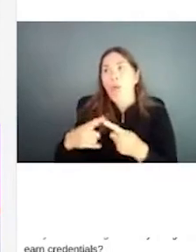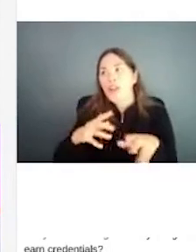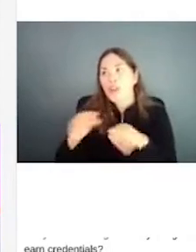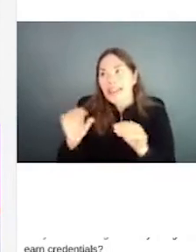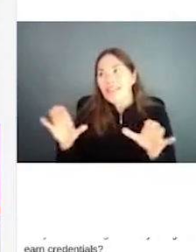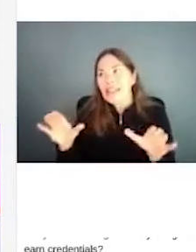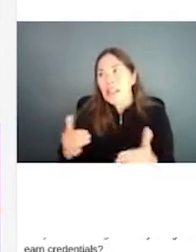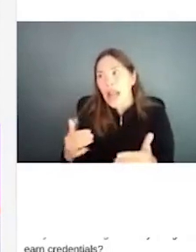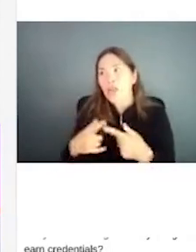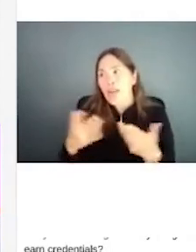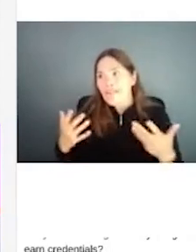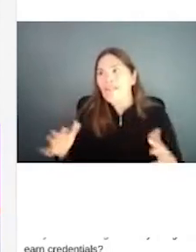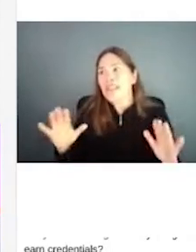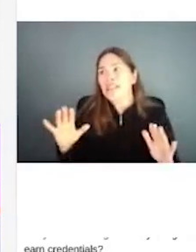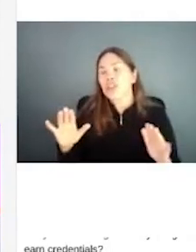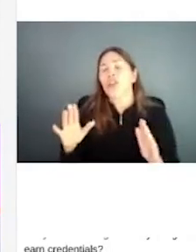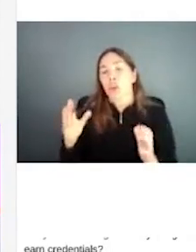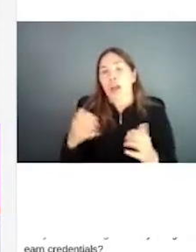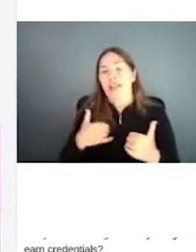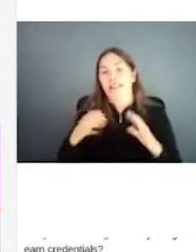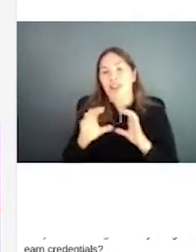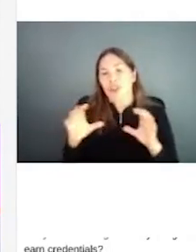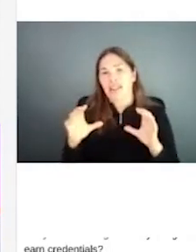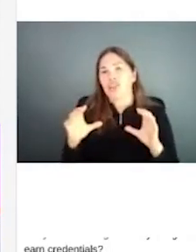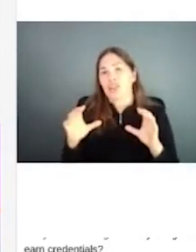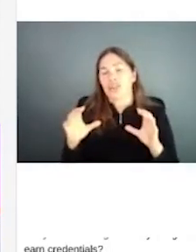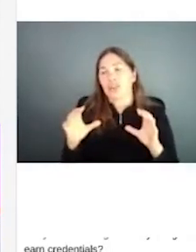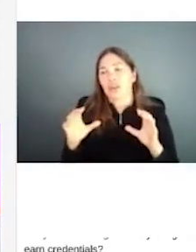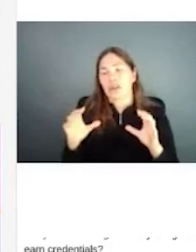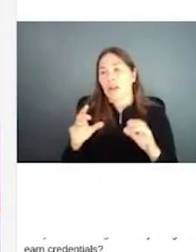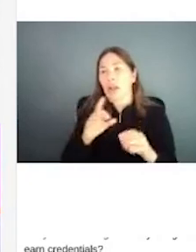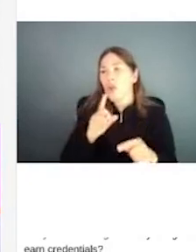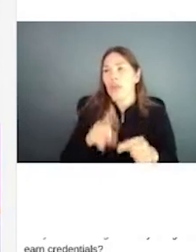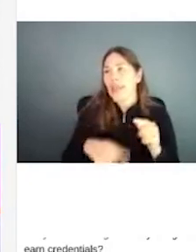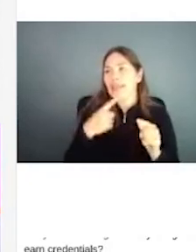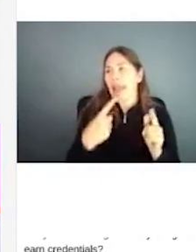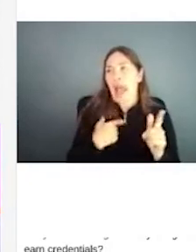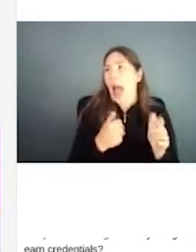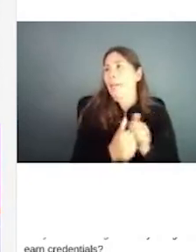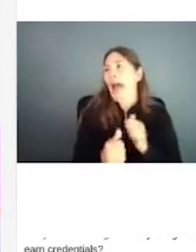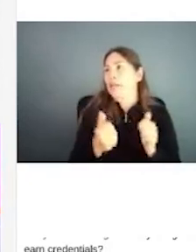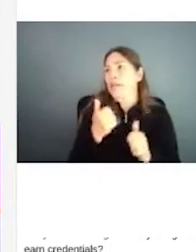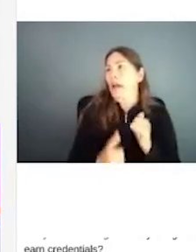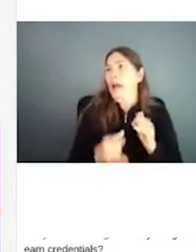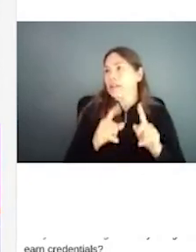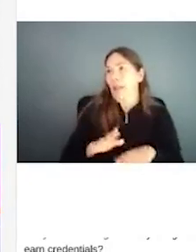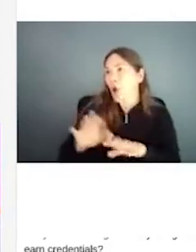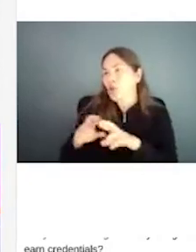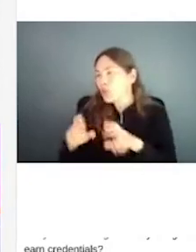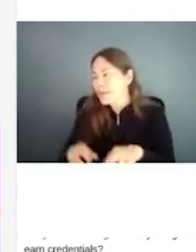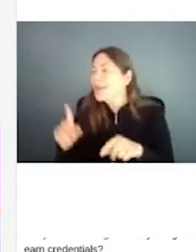class, it would be that credential, because you can't put, I passed a final exam on your resume, right?